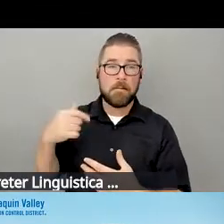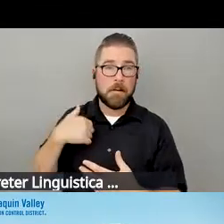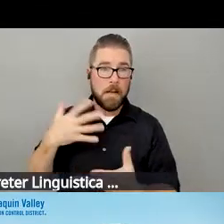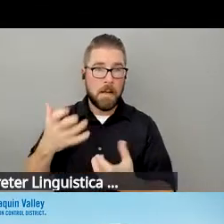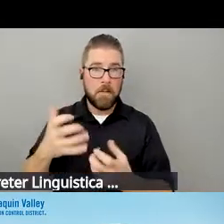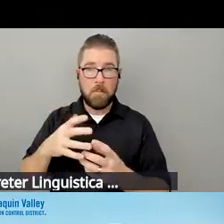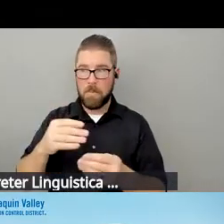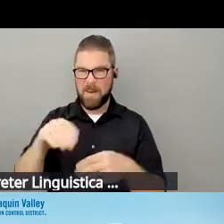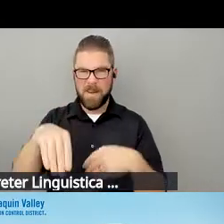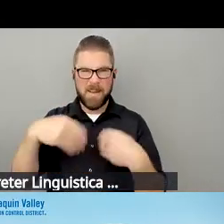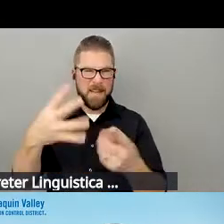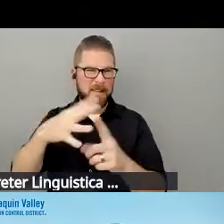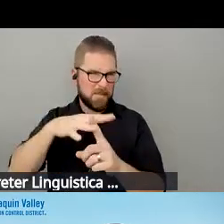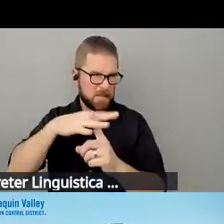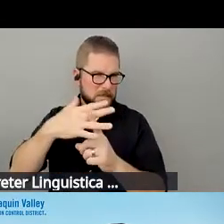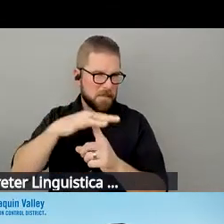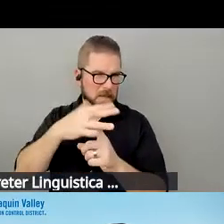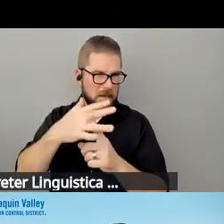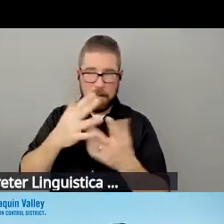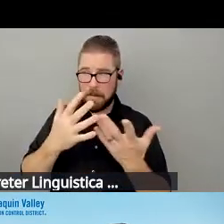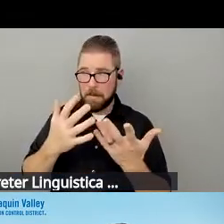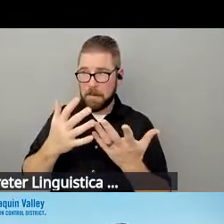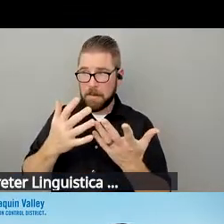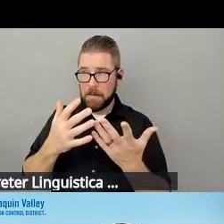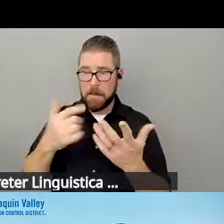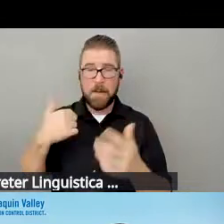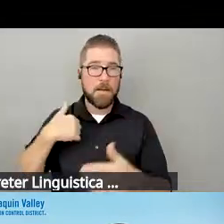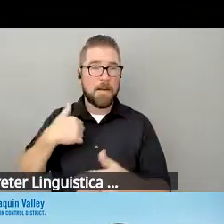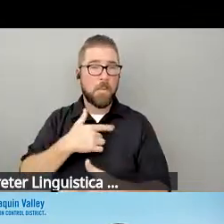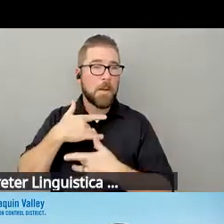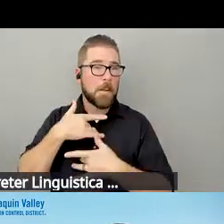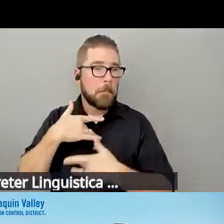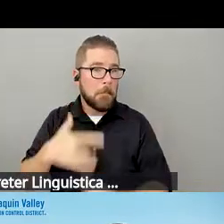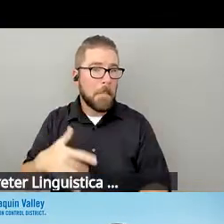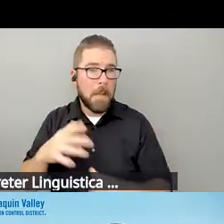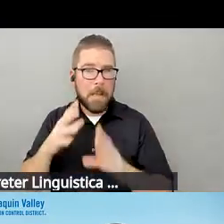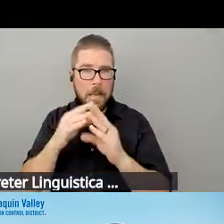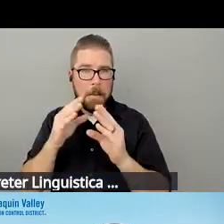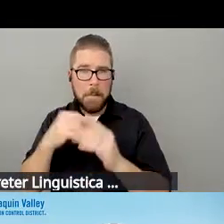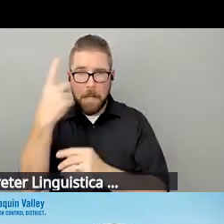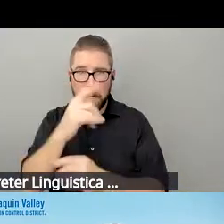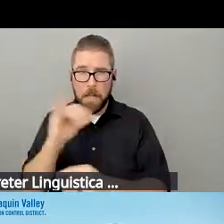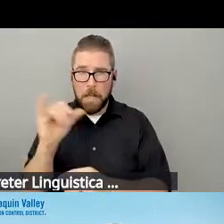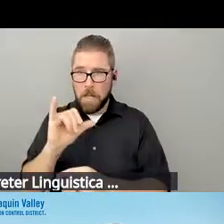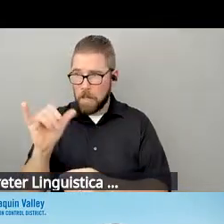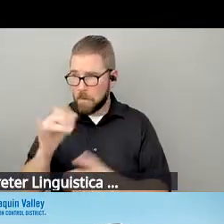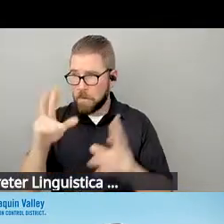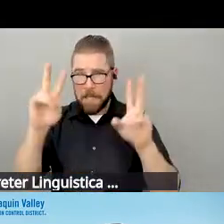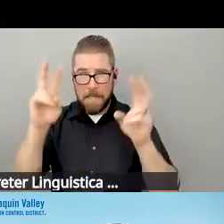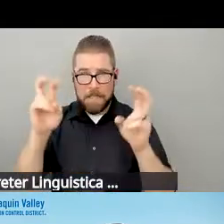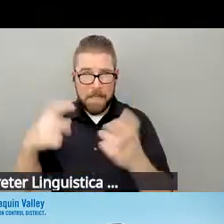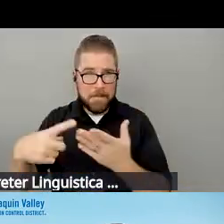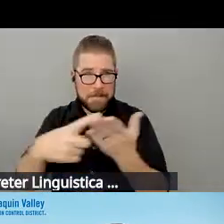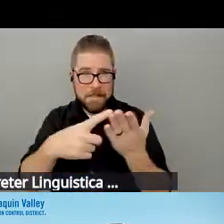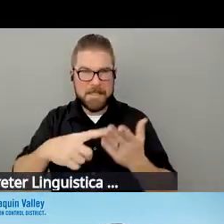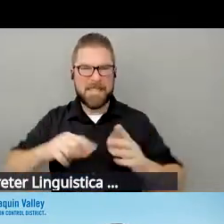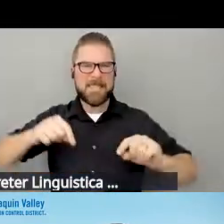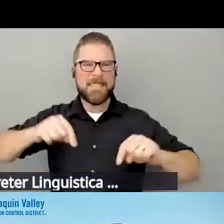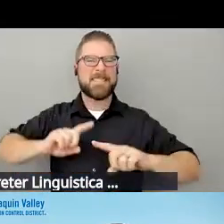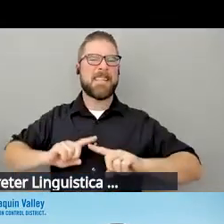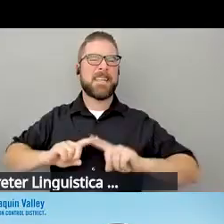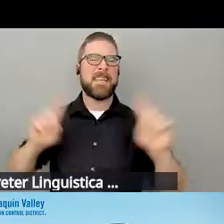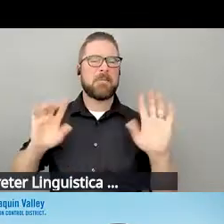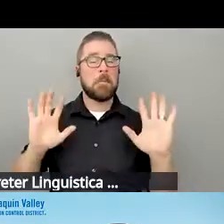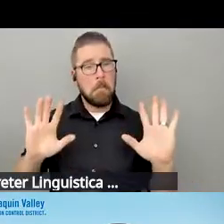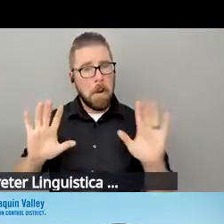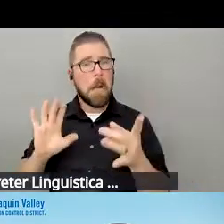because this is a little bit different than I think what we are typically doing in our meetings and the topics we talk about, but it is related. So I just wanted to take a second to